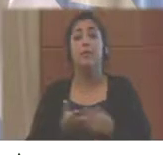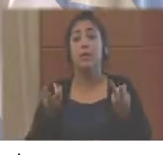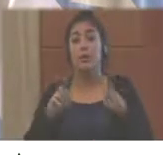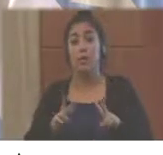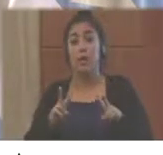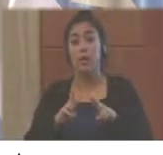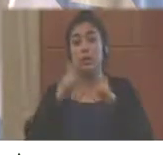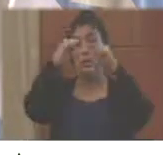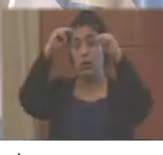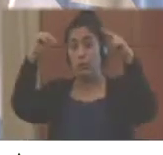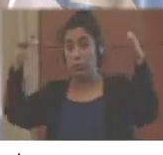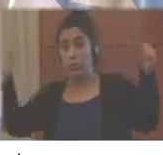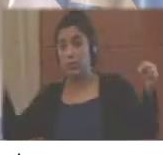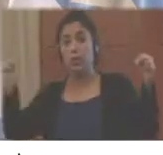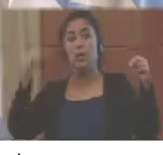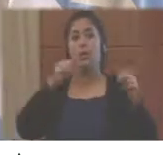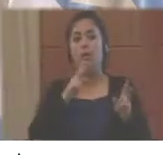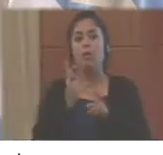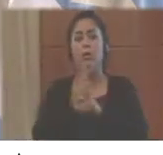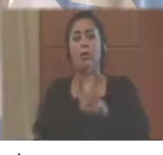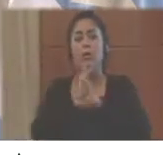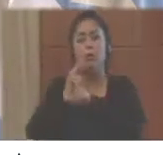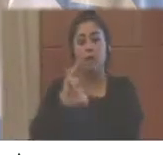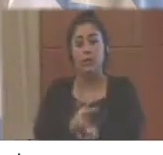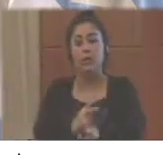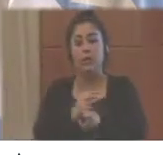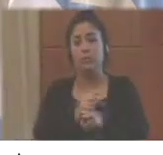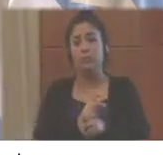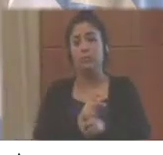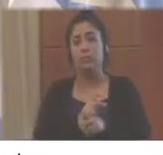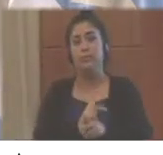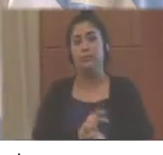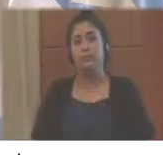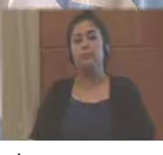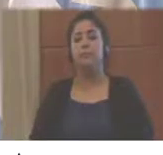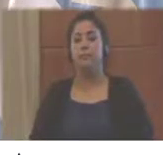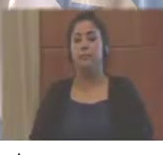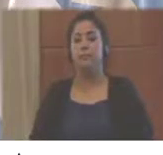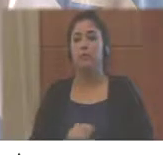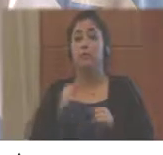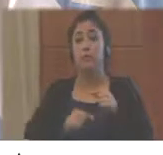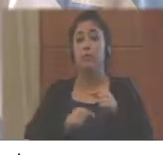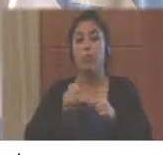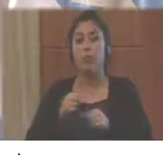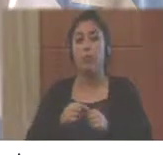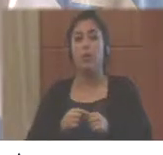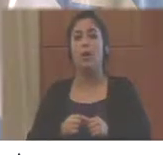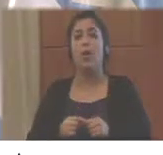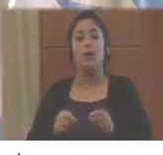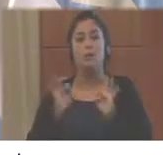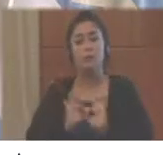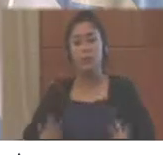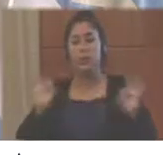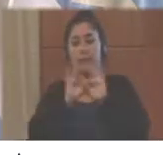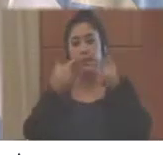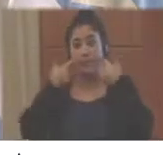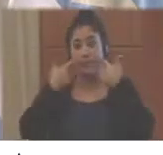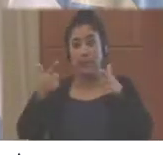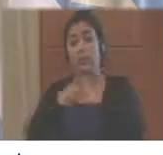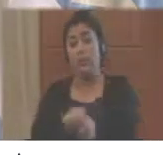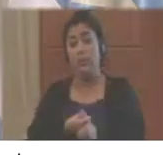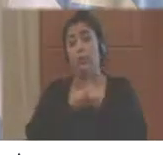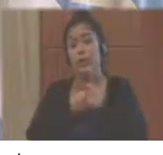the importance of ecosystems as a way of reducing disasters, and to give more importance to